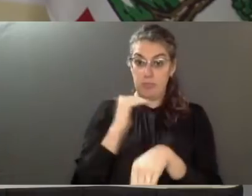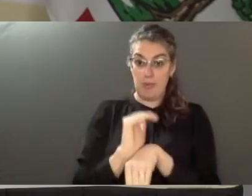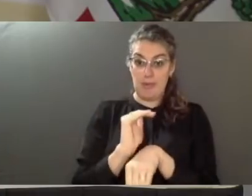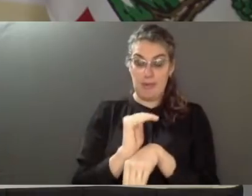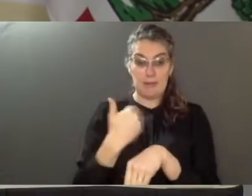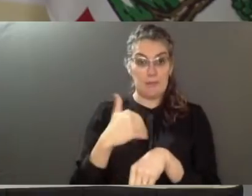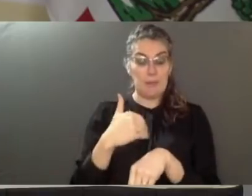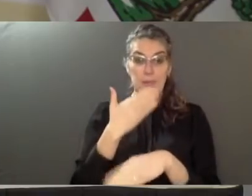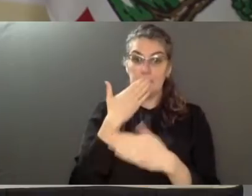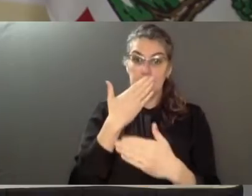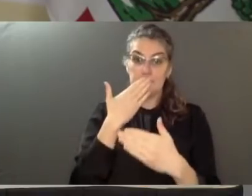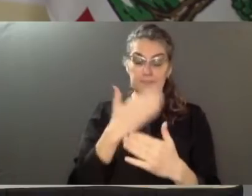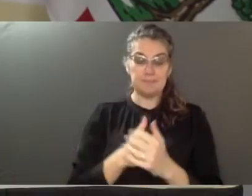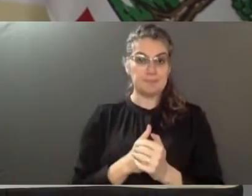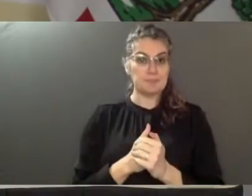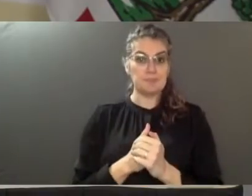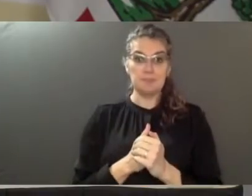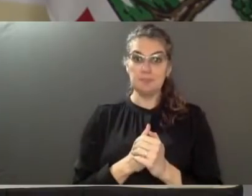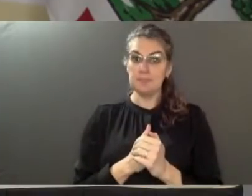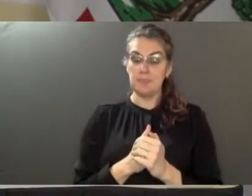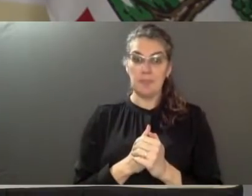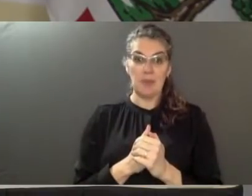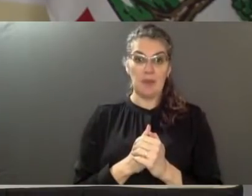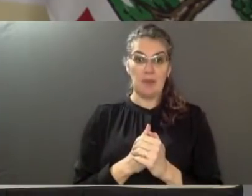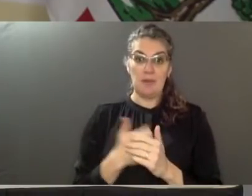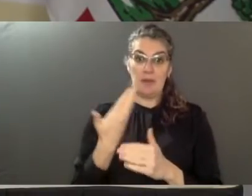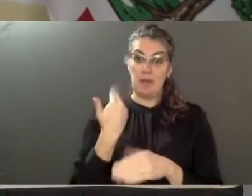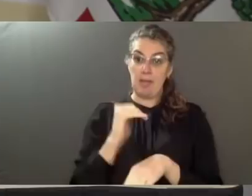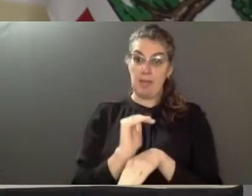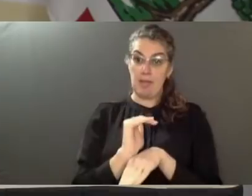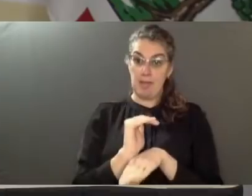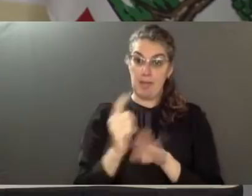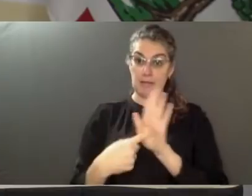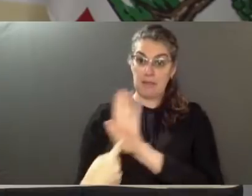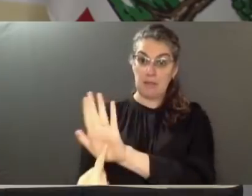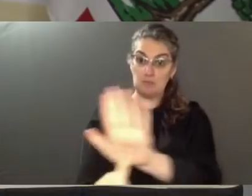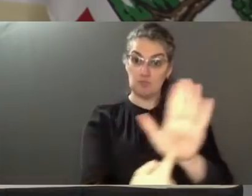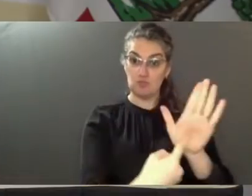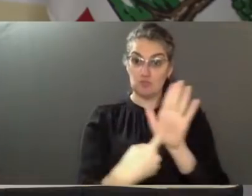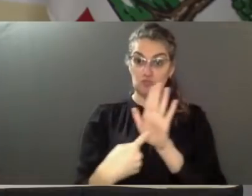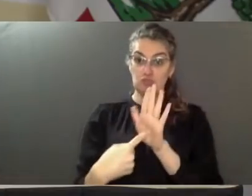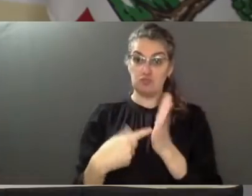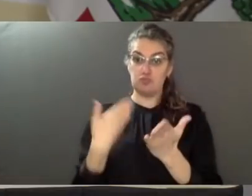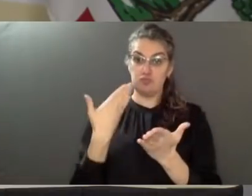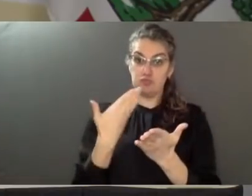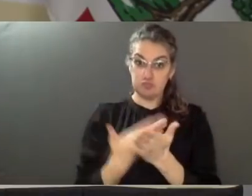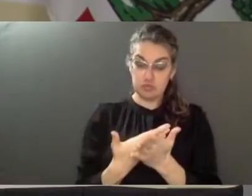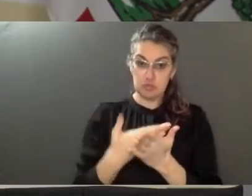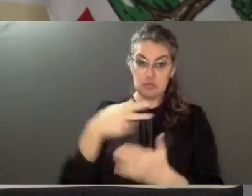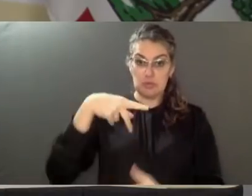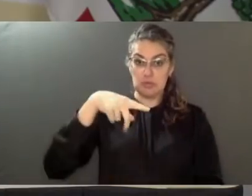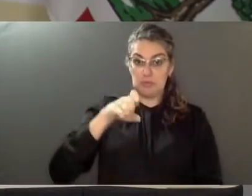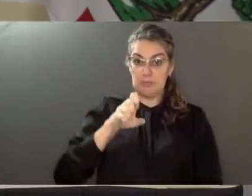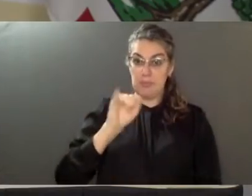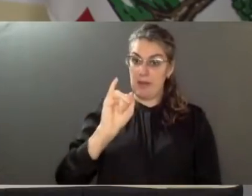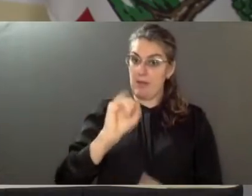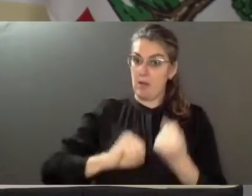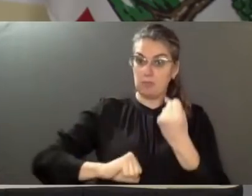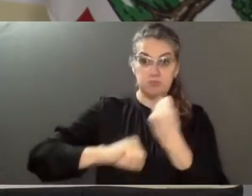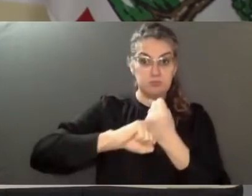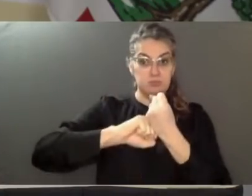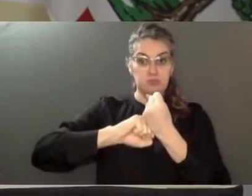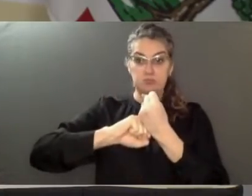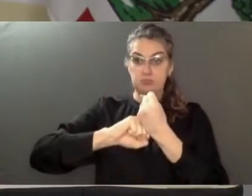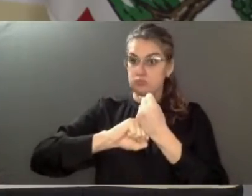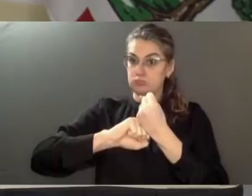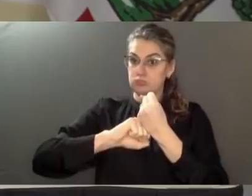it's a further demonstration of the strong sense of community and kindness that is felt throughout Prince Edward Island, and just another example of